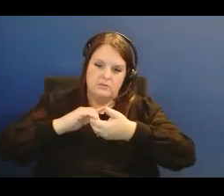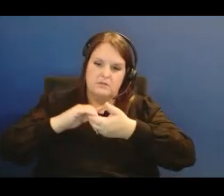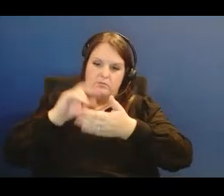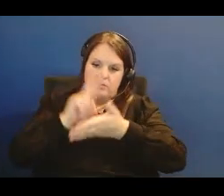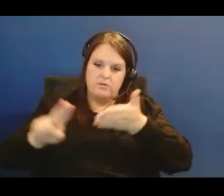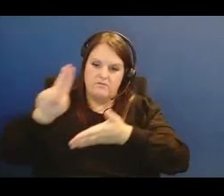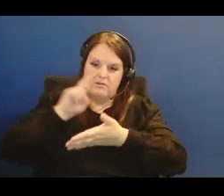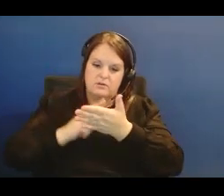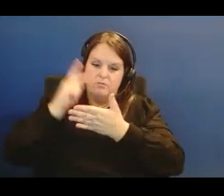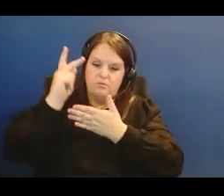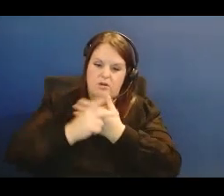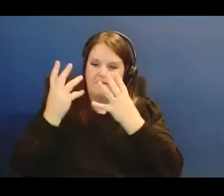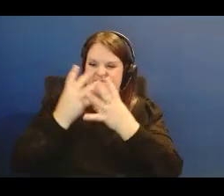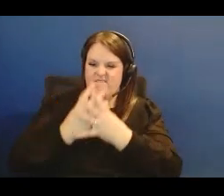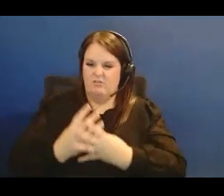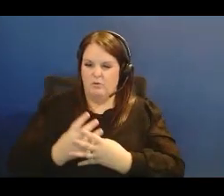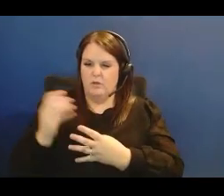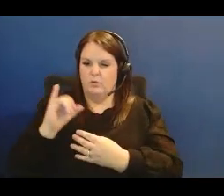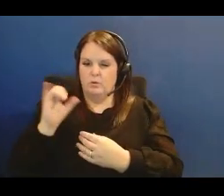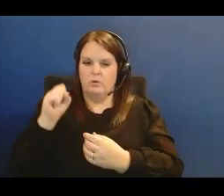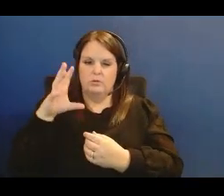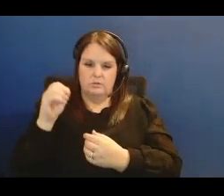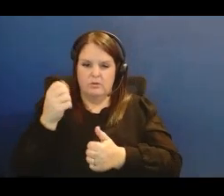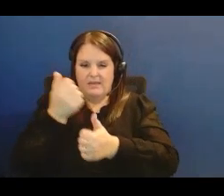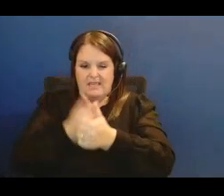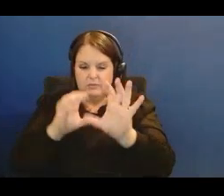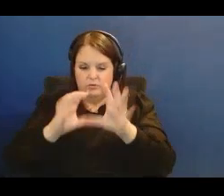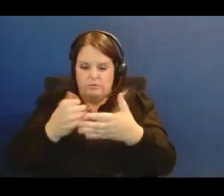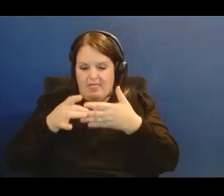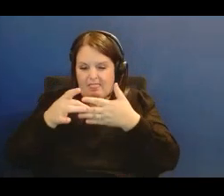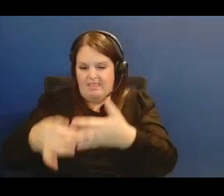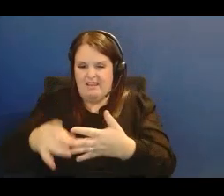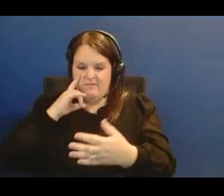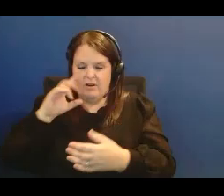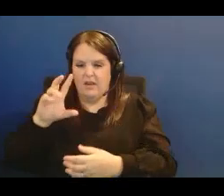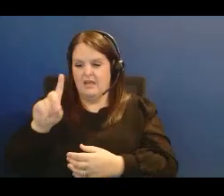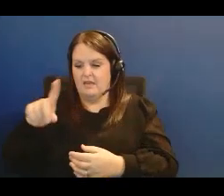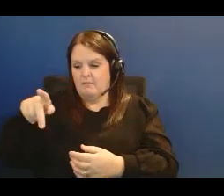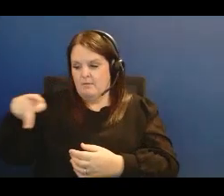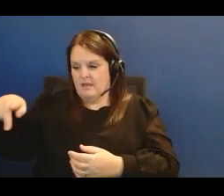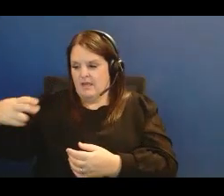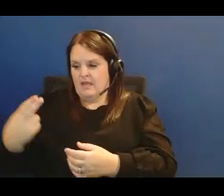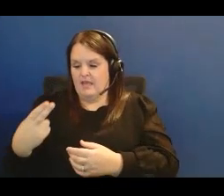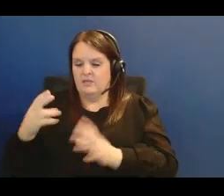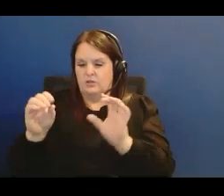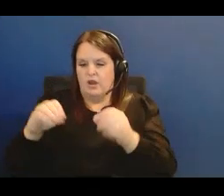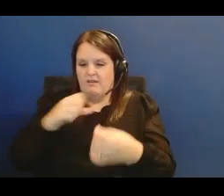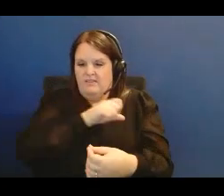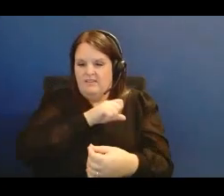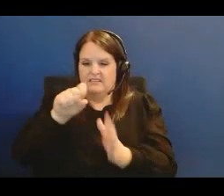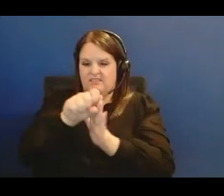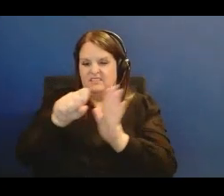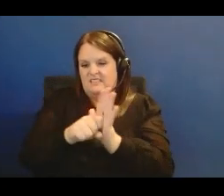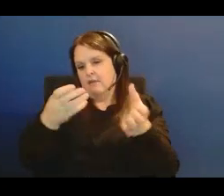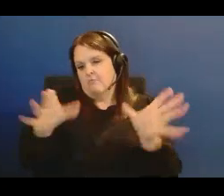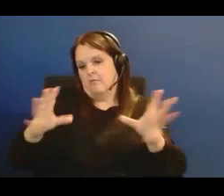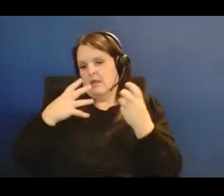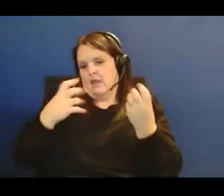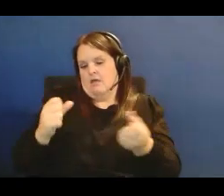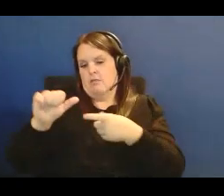and field training sites. The lead entities on these ones is the TPVH Office of State Public Health Infrastructure, Training